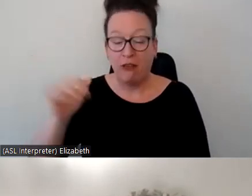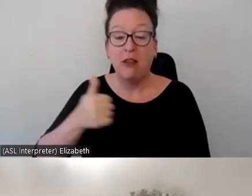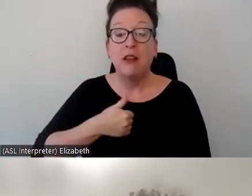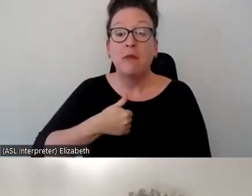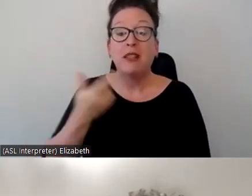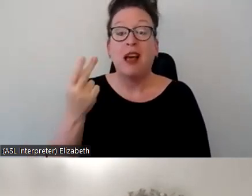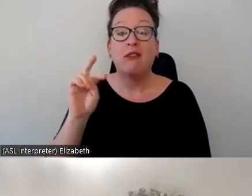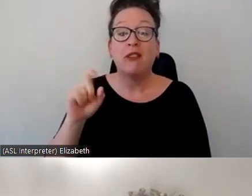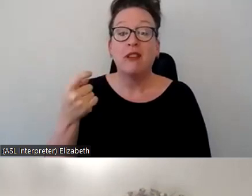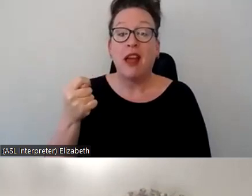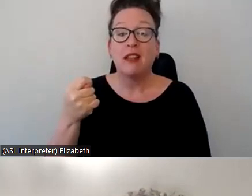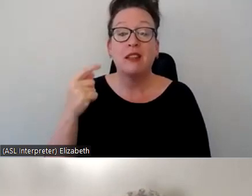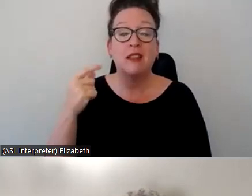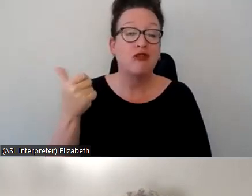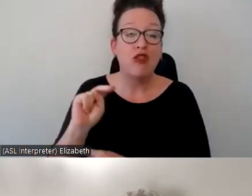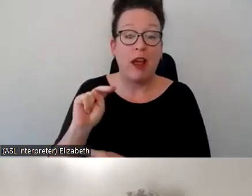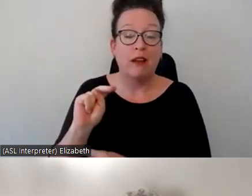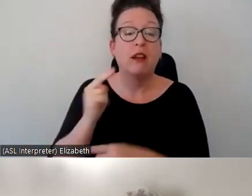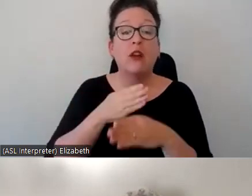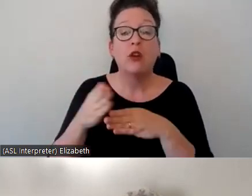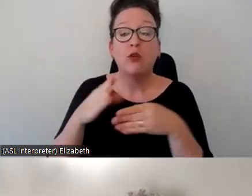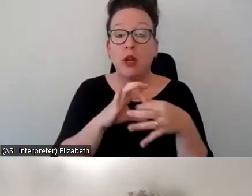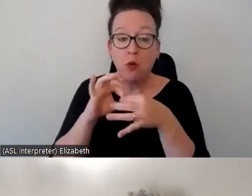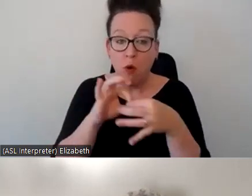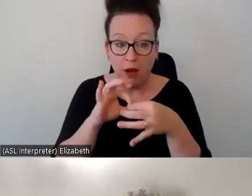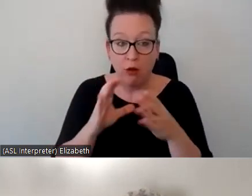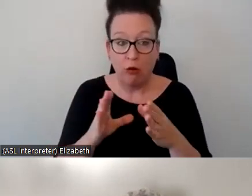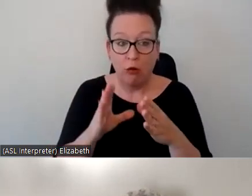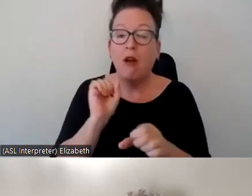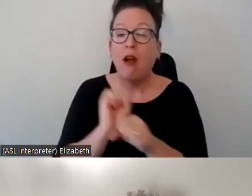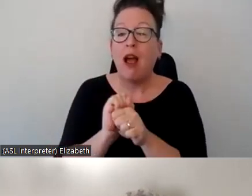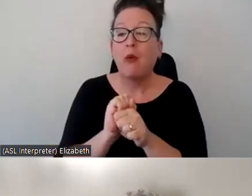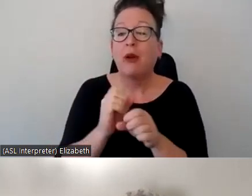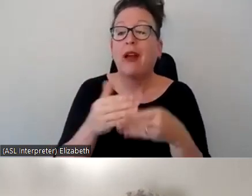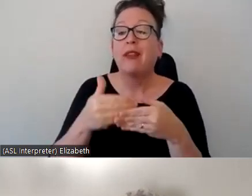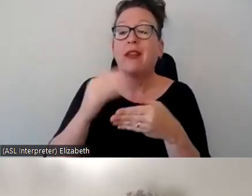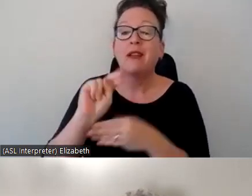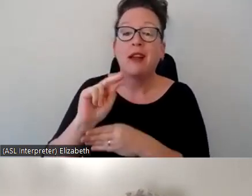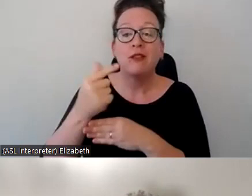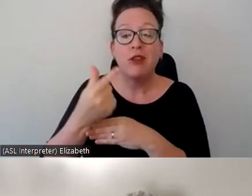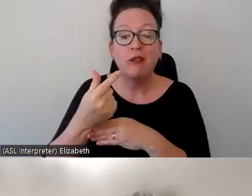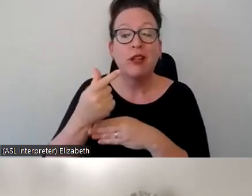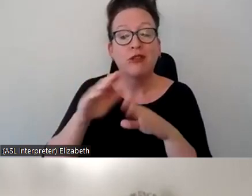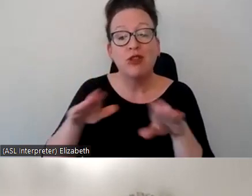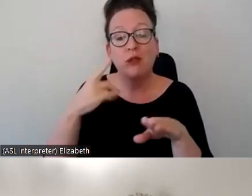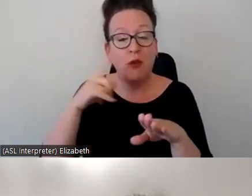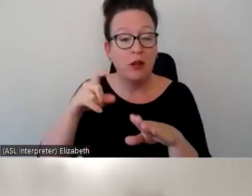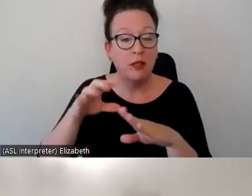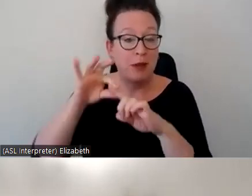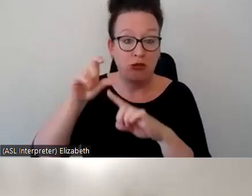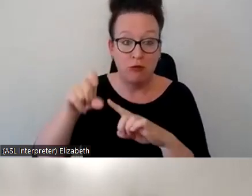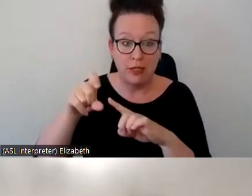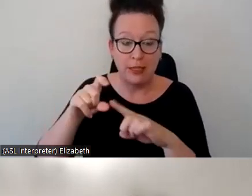Youth Coordinator, also at the Federation for Children with Special Needs. I work with Michelle and